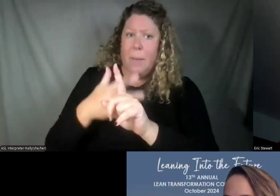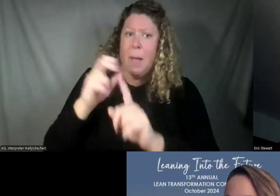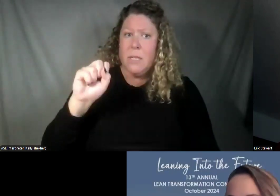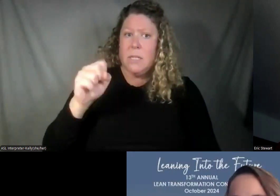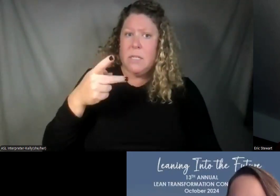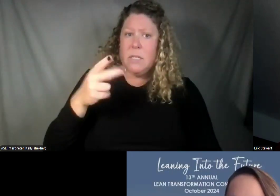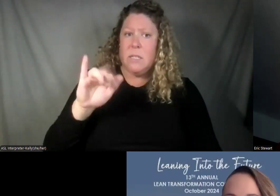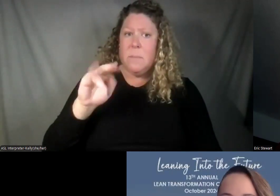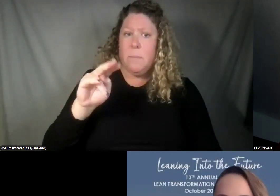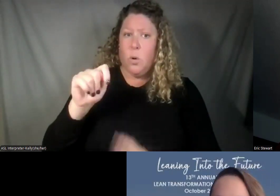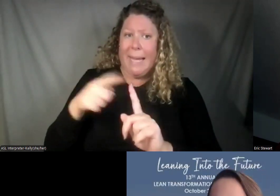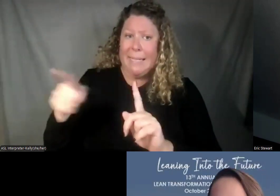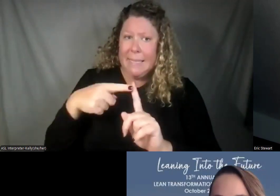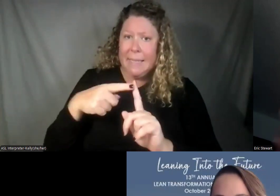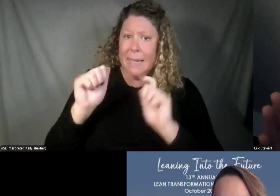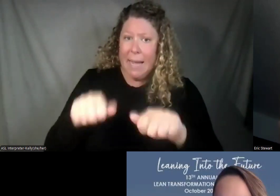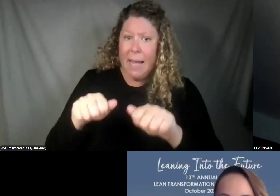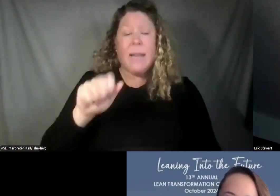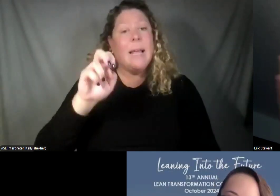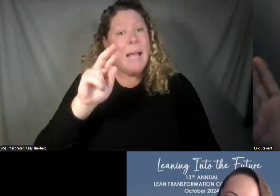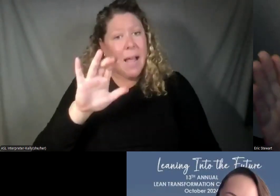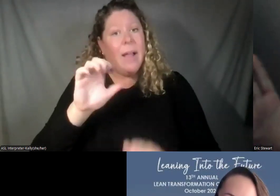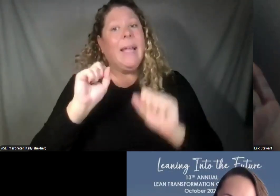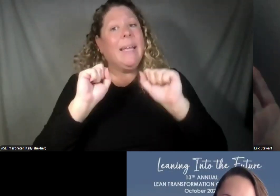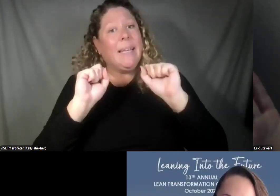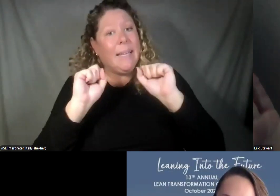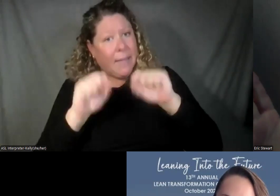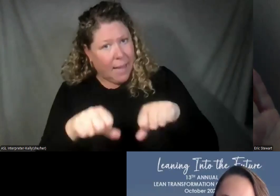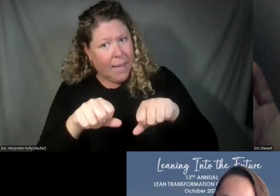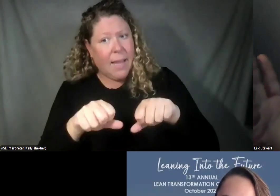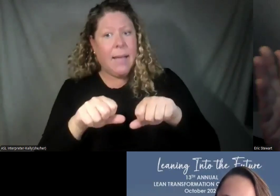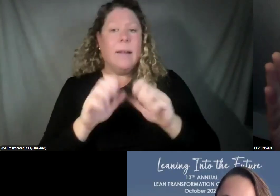Yes, you can have a 3-month sprint, but it's